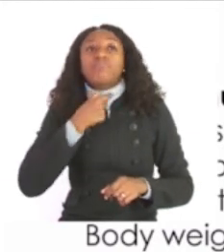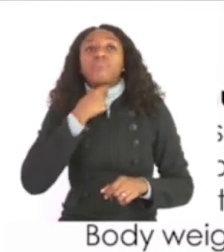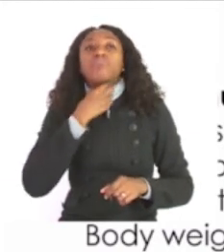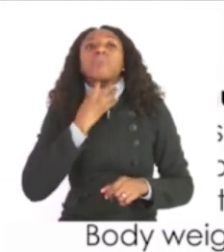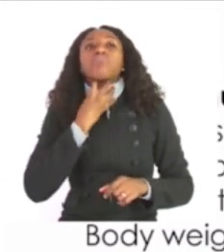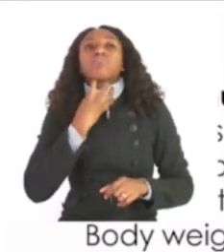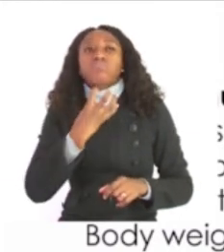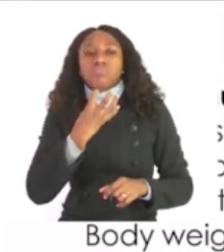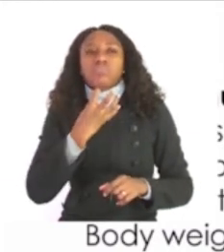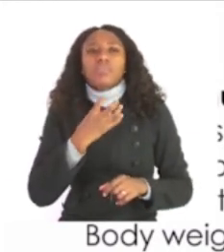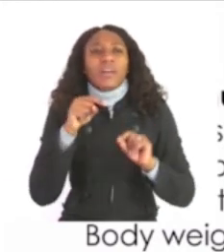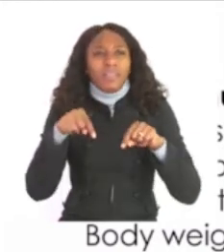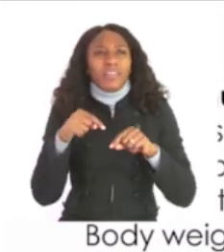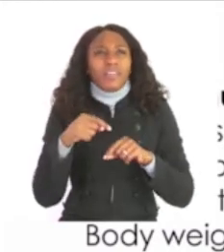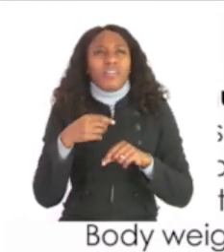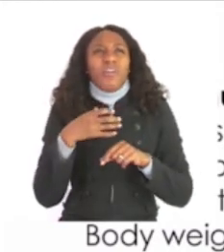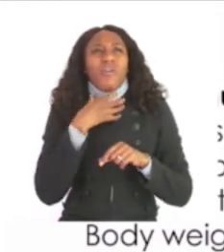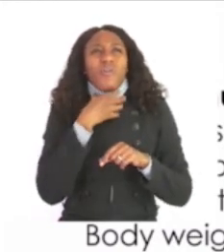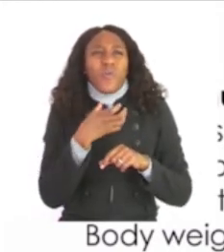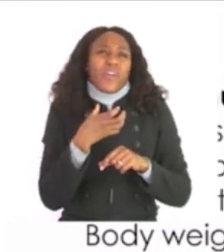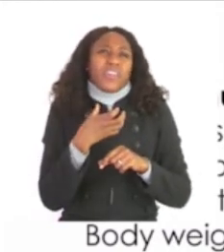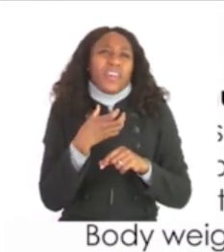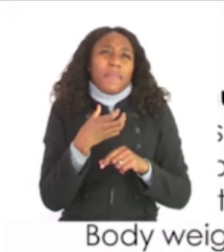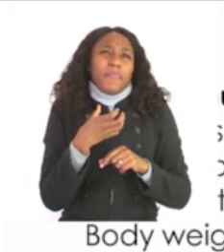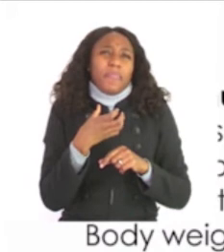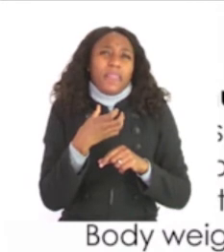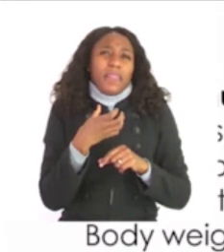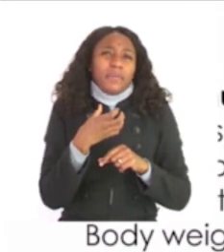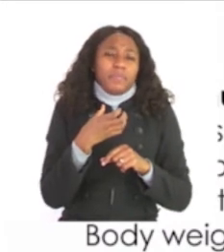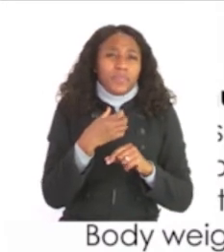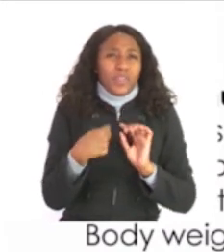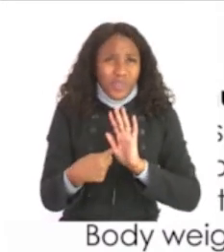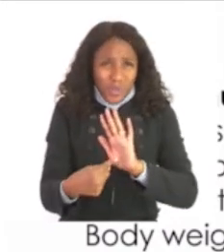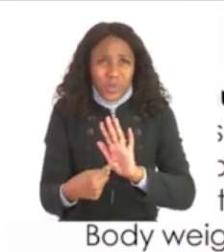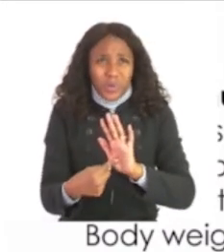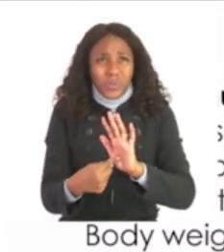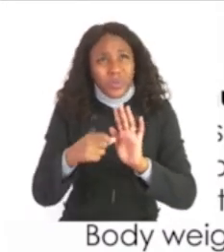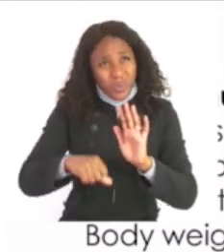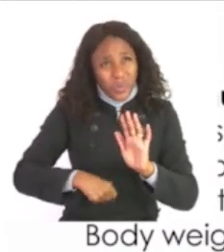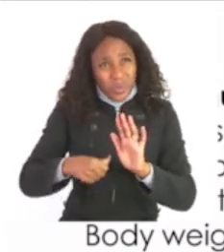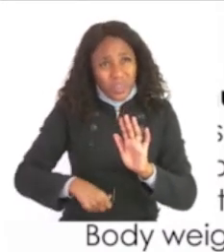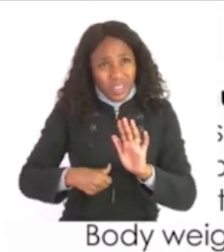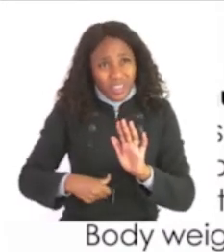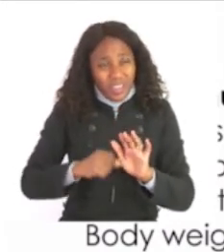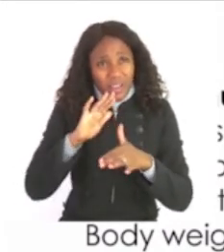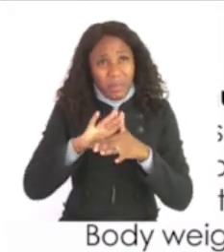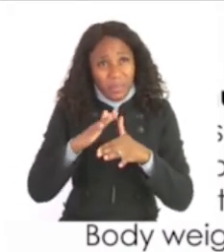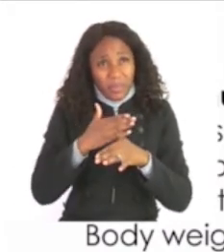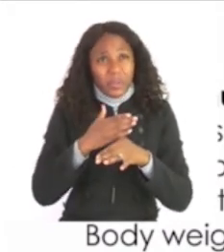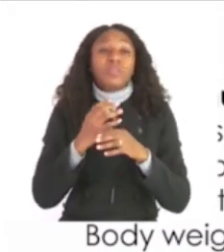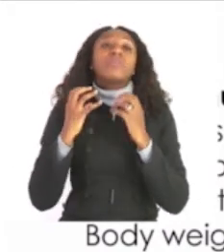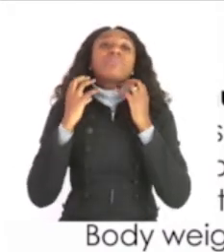goiter. So this goiter, it's a borrowed word from Latin. So which means gataria,